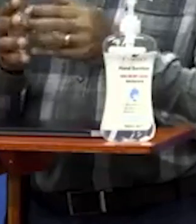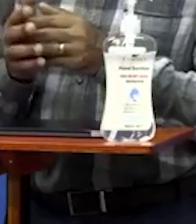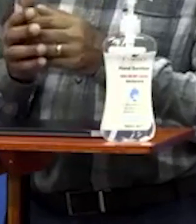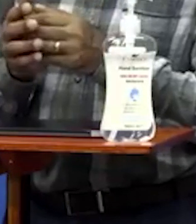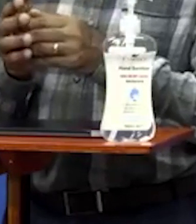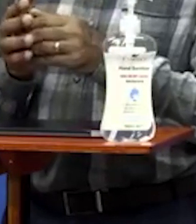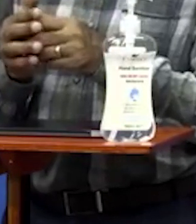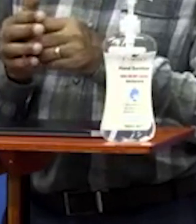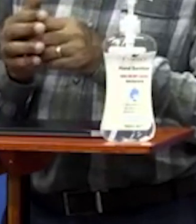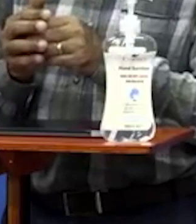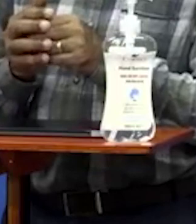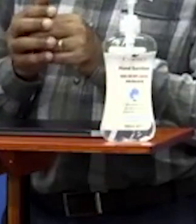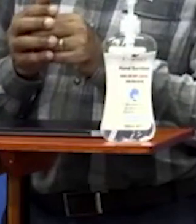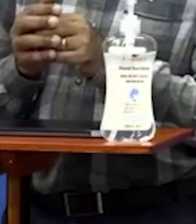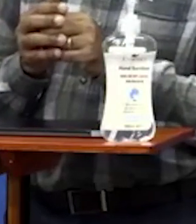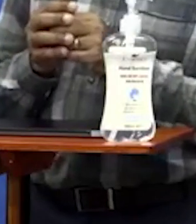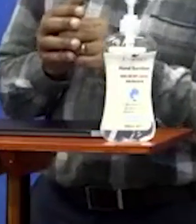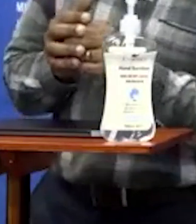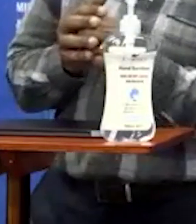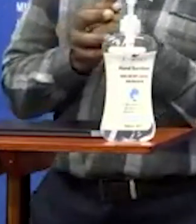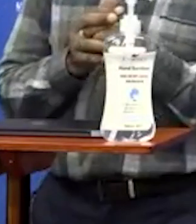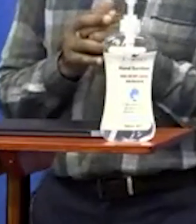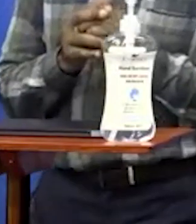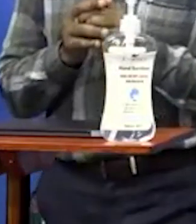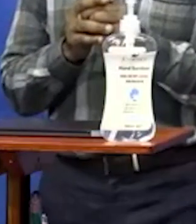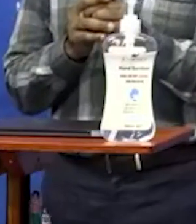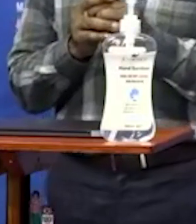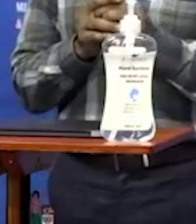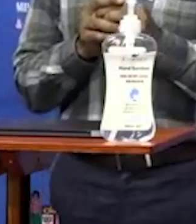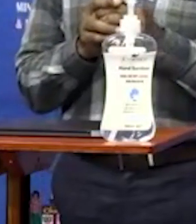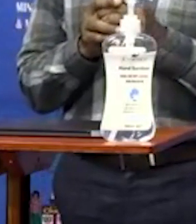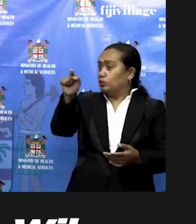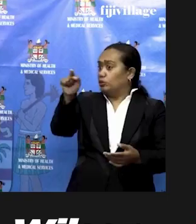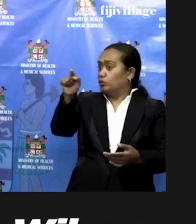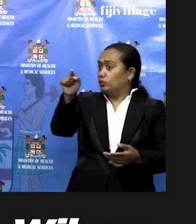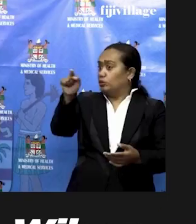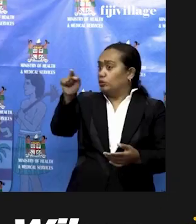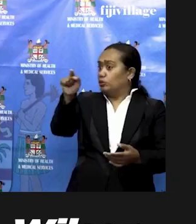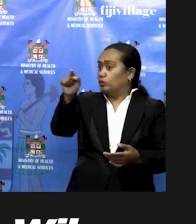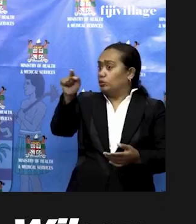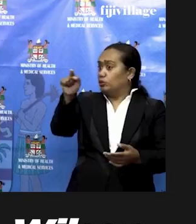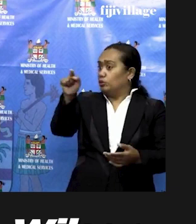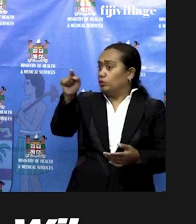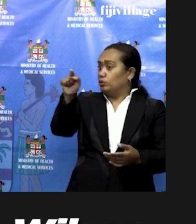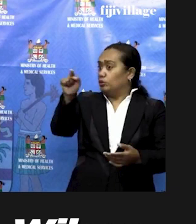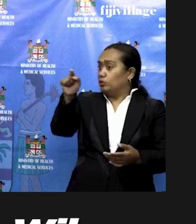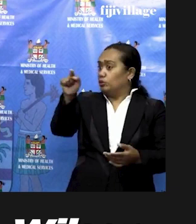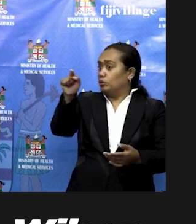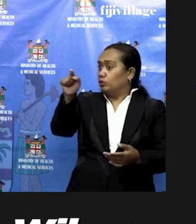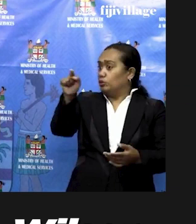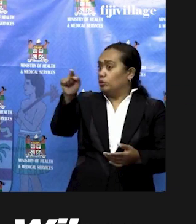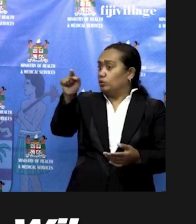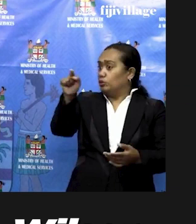The sounds are this, and it sounds low. It's loud. Cruiser. Whoa. So that's the environment. Okay.